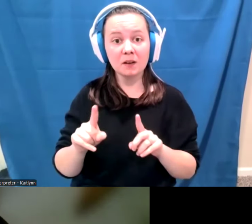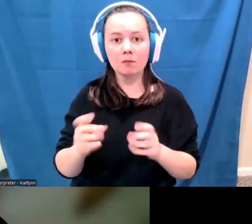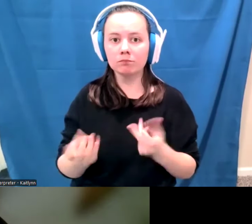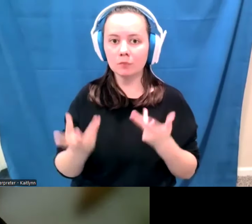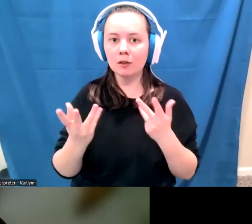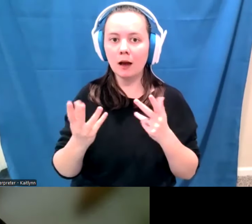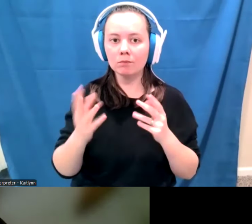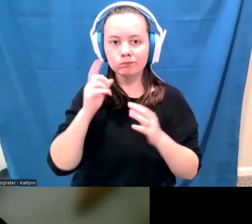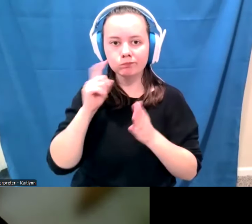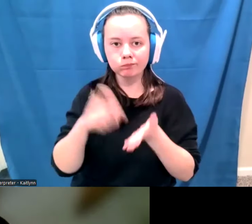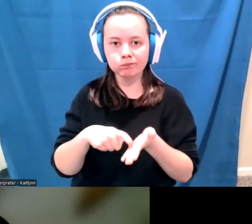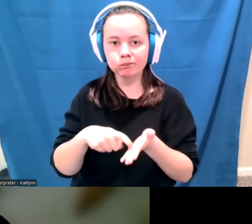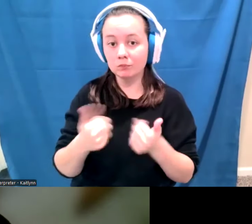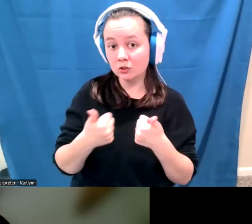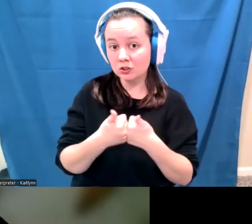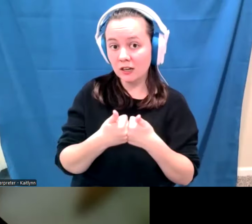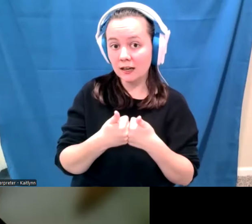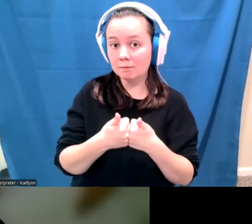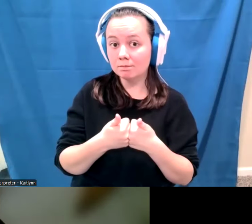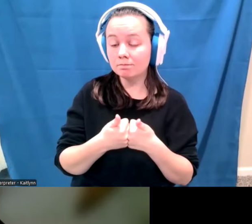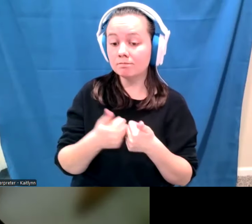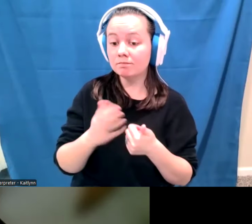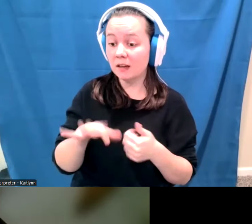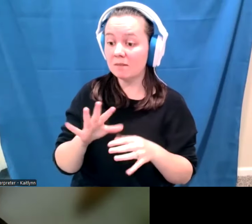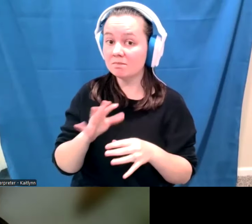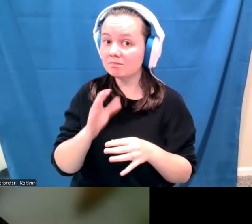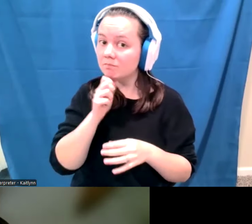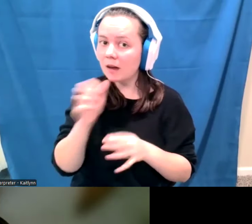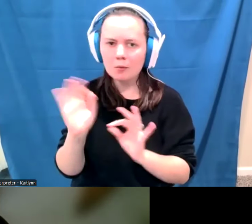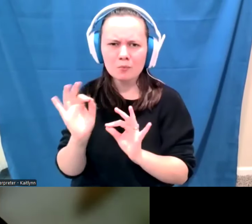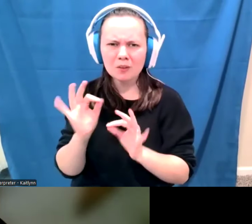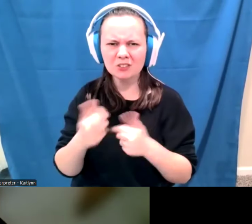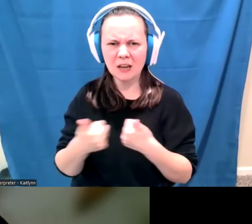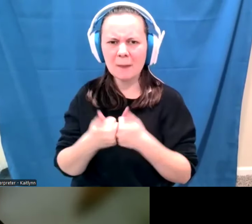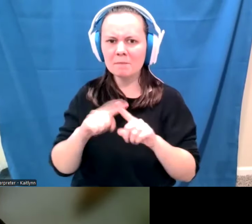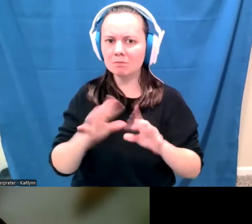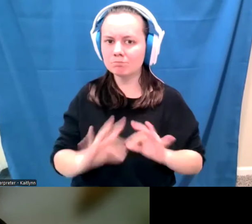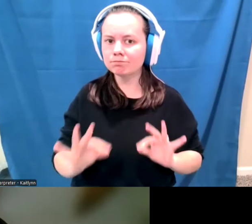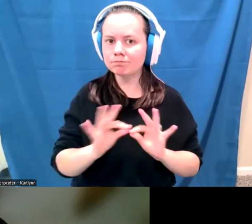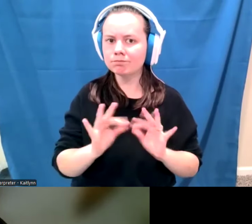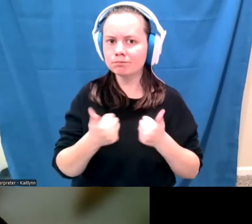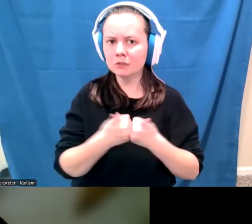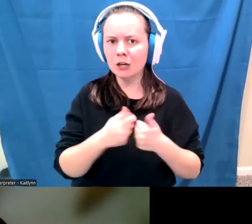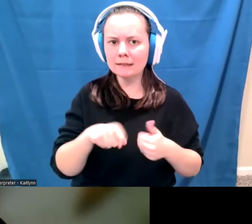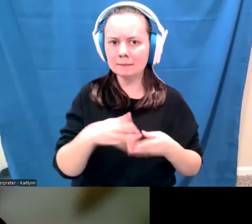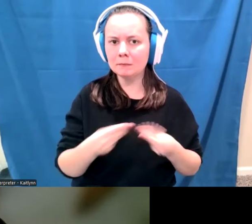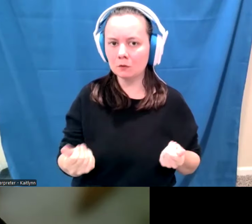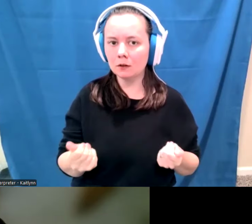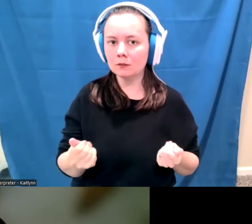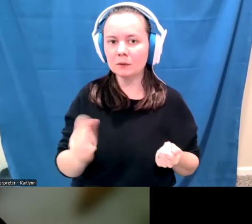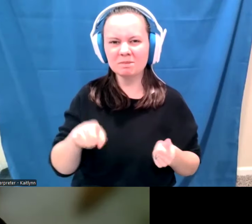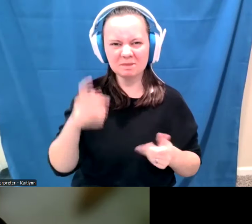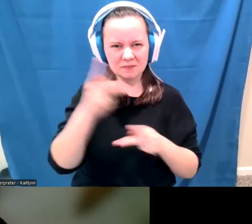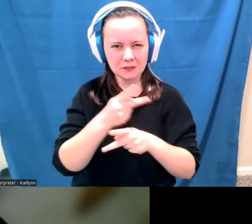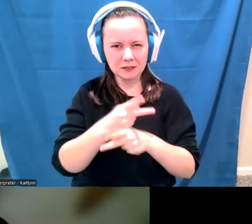these challenges, not insignificant challenges, but these challenges must be overcome. We do need to figure out how to